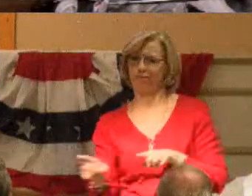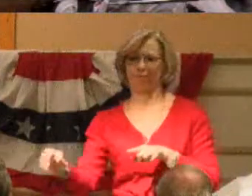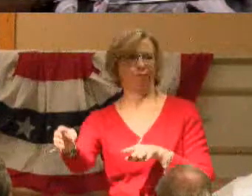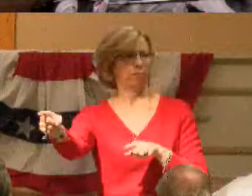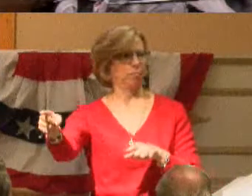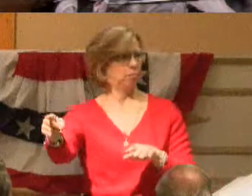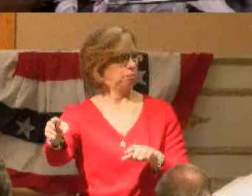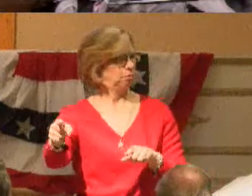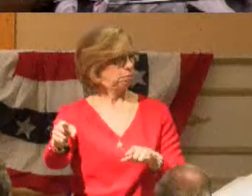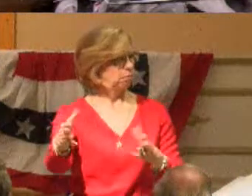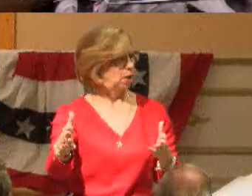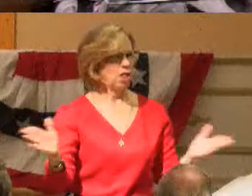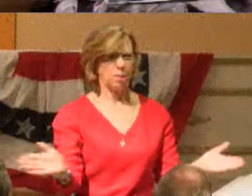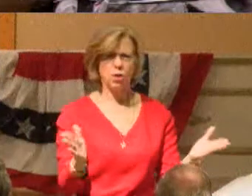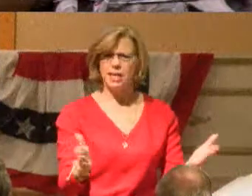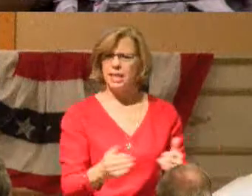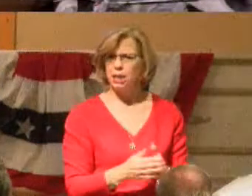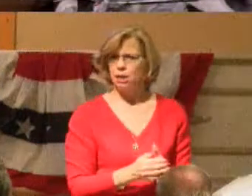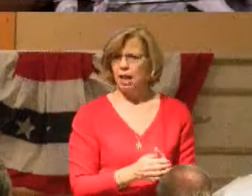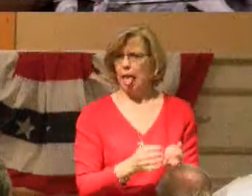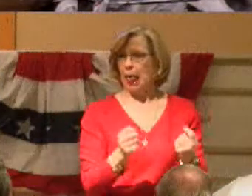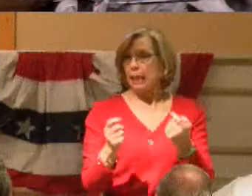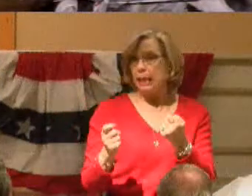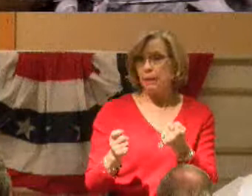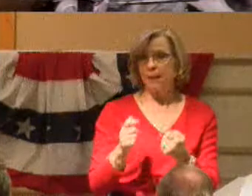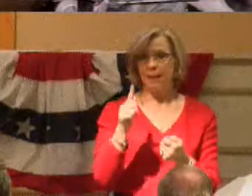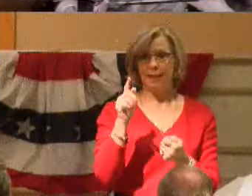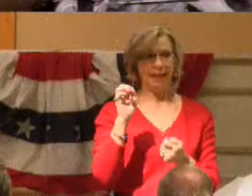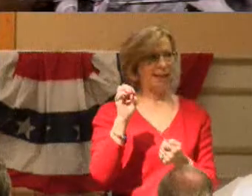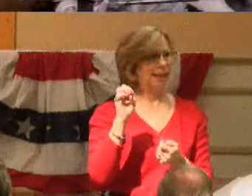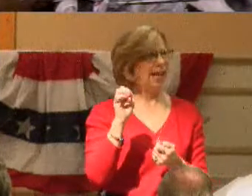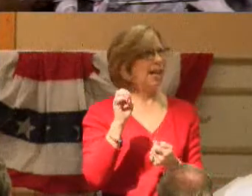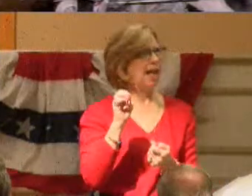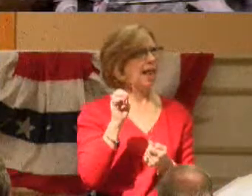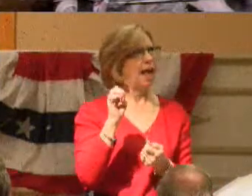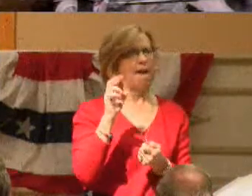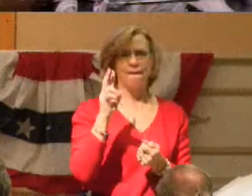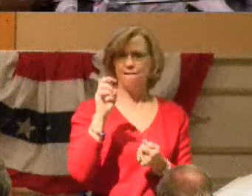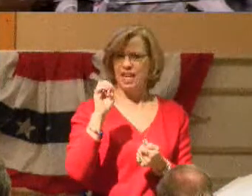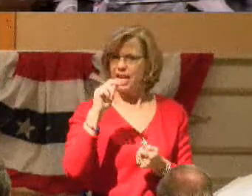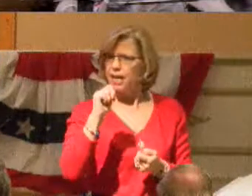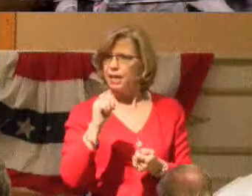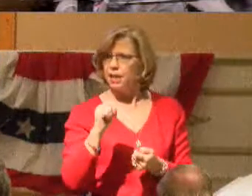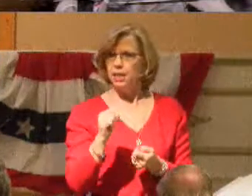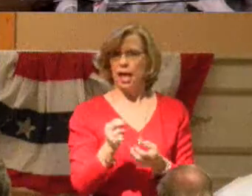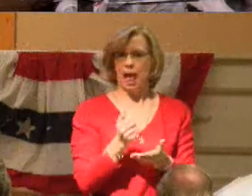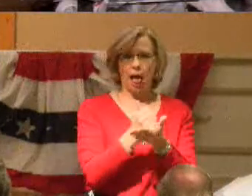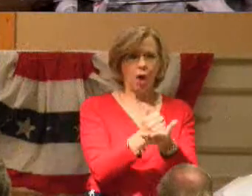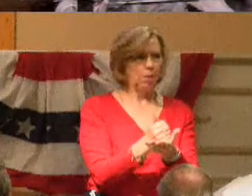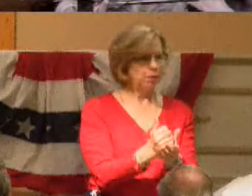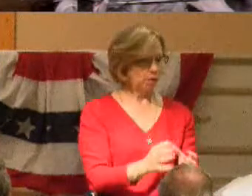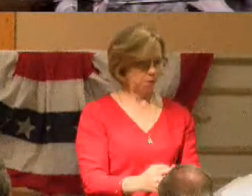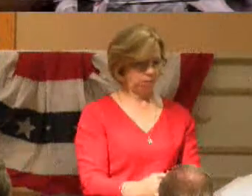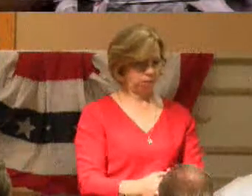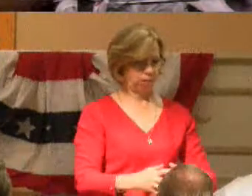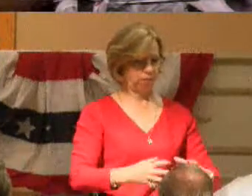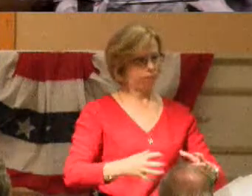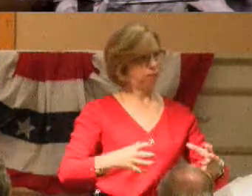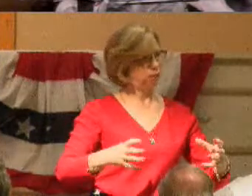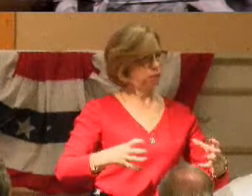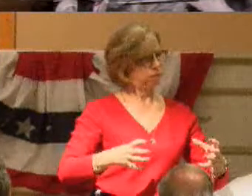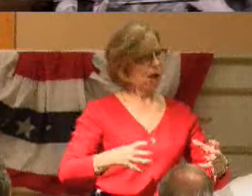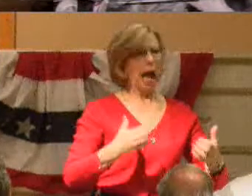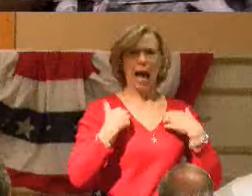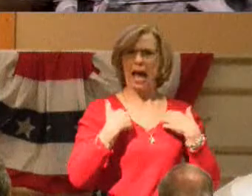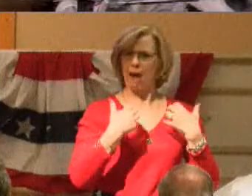calleth you. A little leaven leaveneth a whole lump. I have confidence in you through the Lord